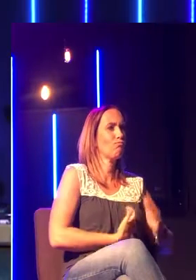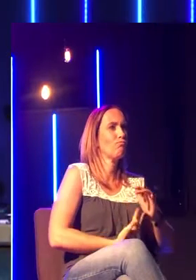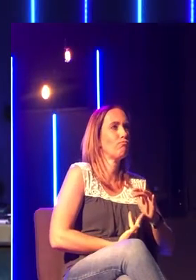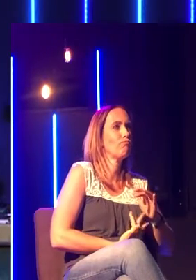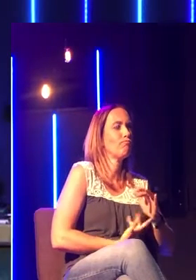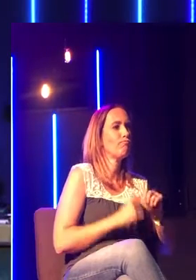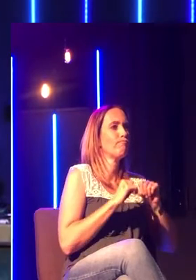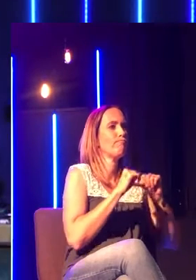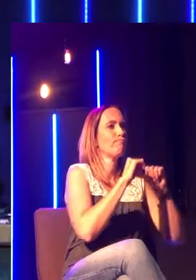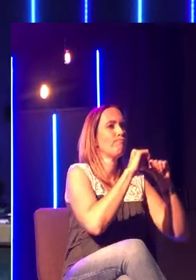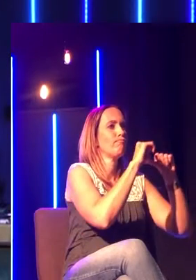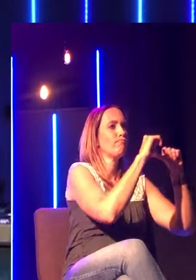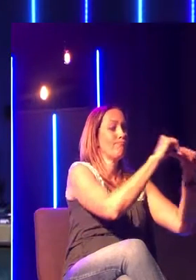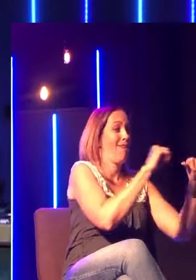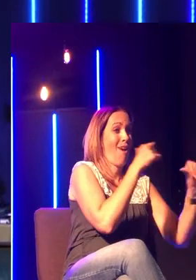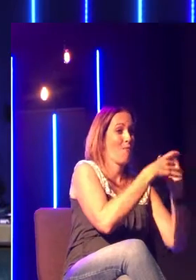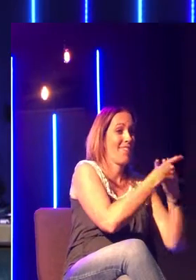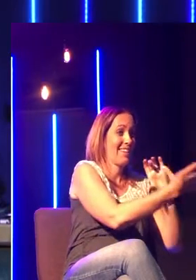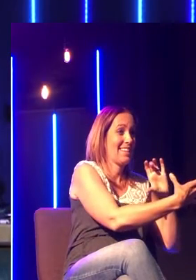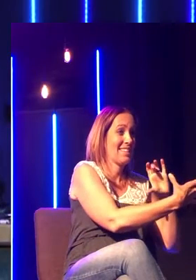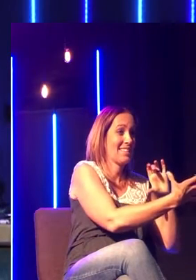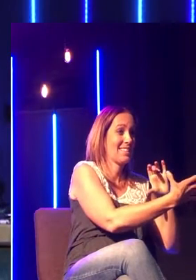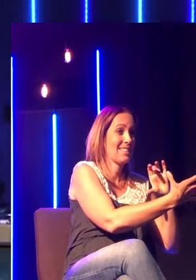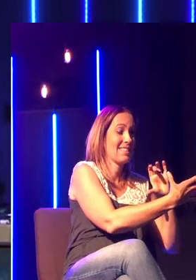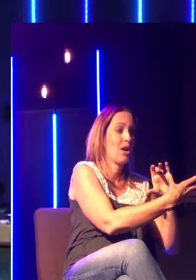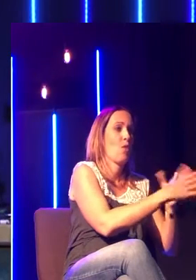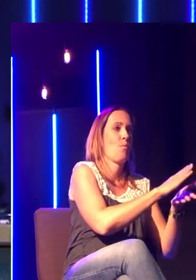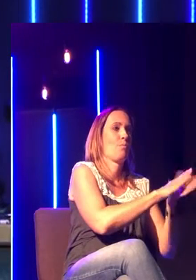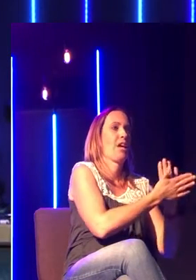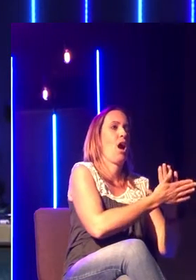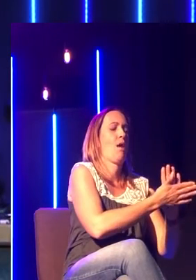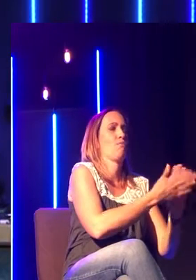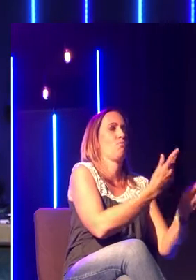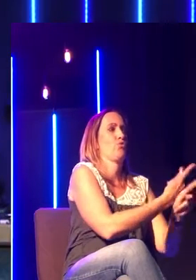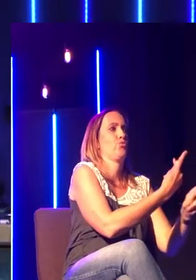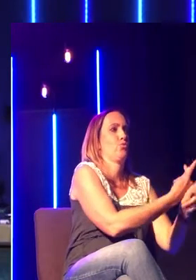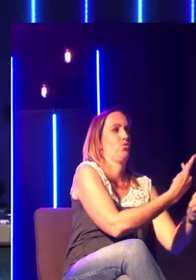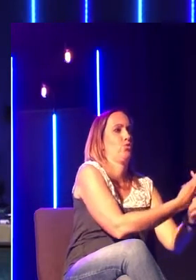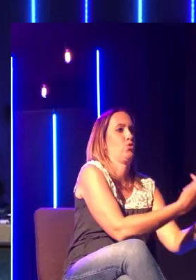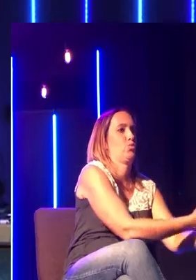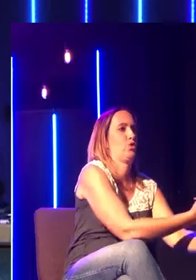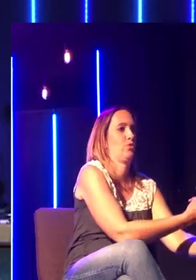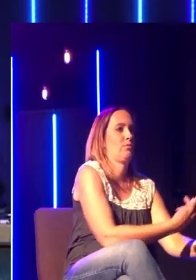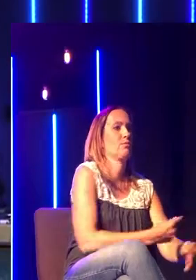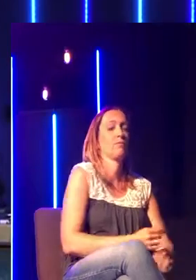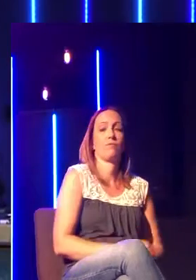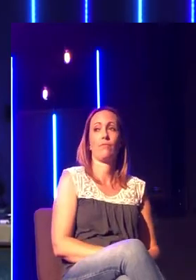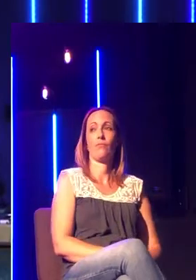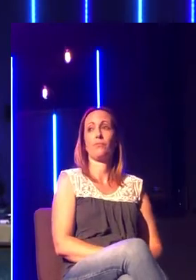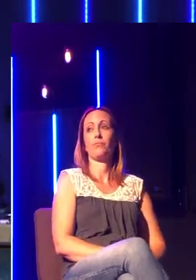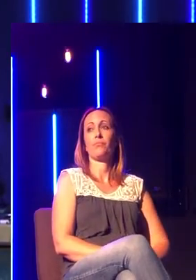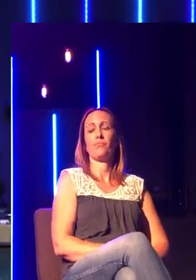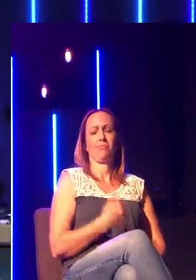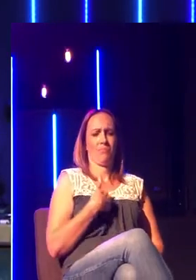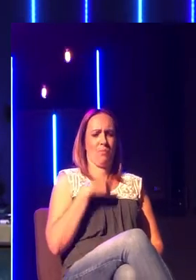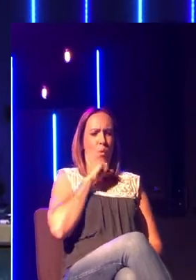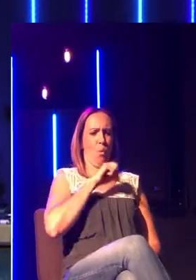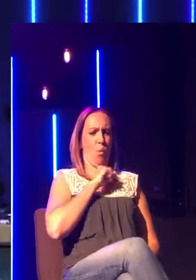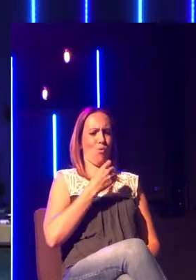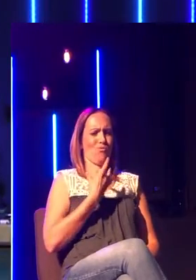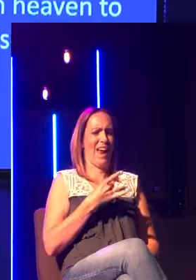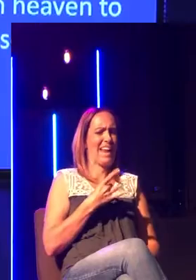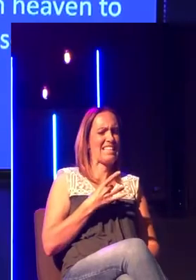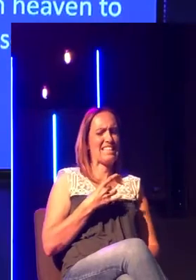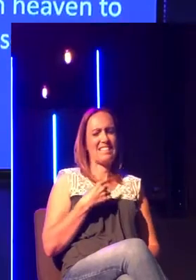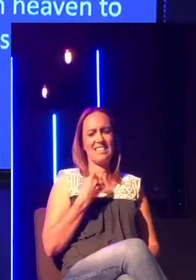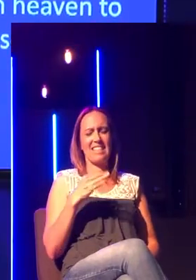to release you. What might have been an irritation can slowly kill you. I was about 18,